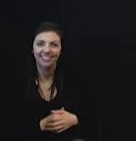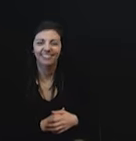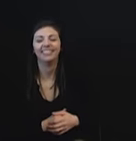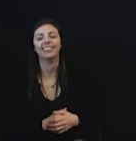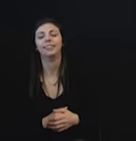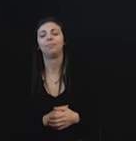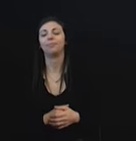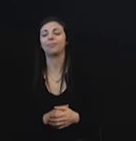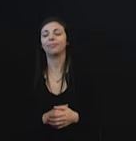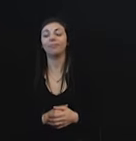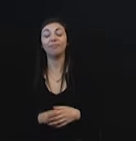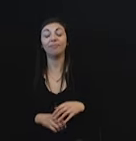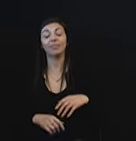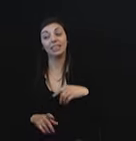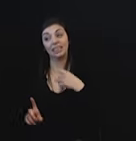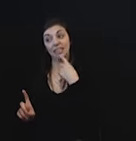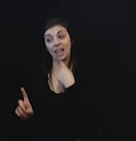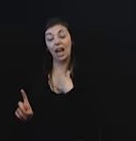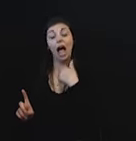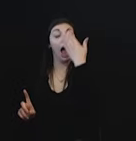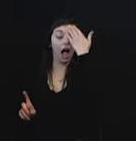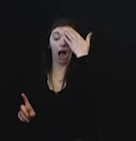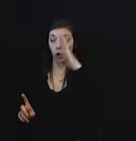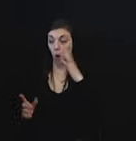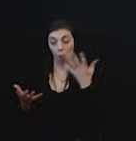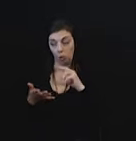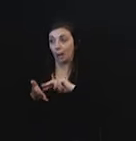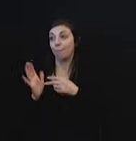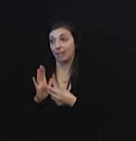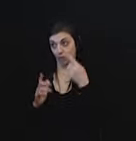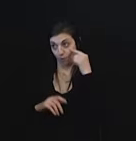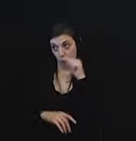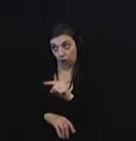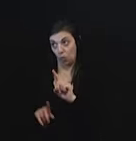And so he said, I don't know what this means. I don't know what this means to you.